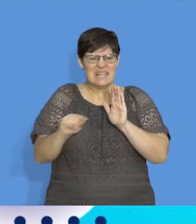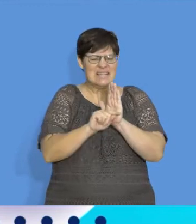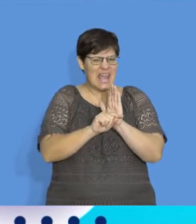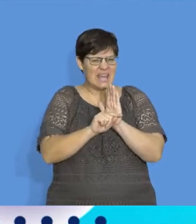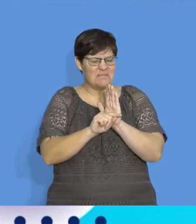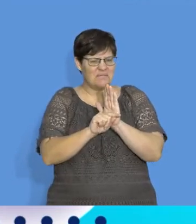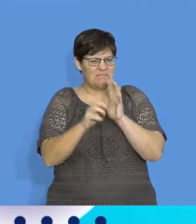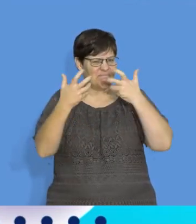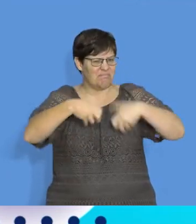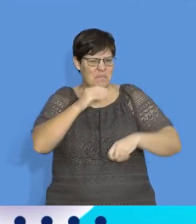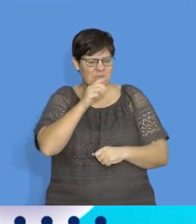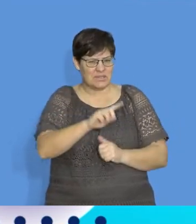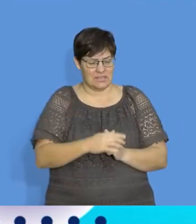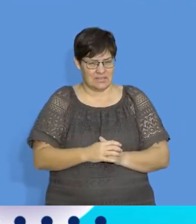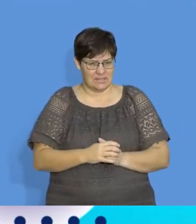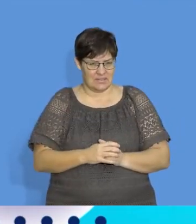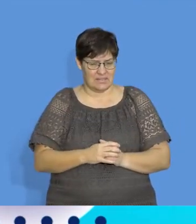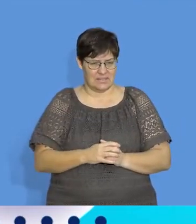What does a negative correlation mean?